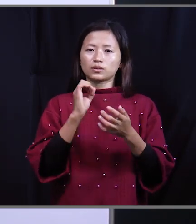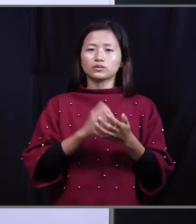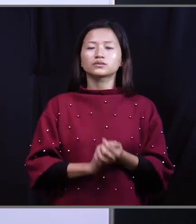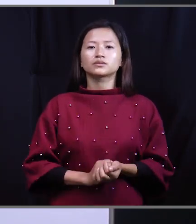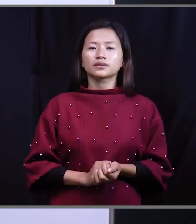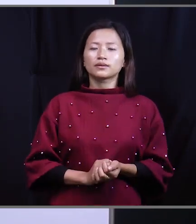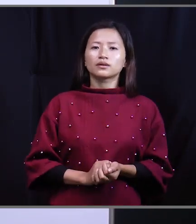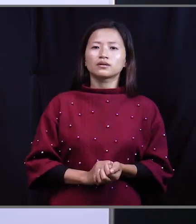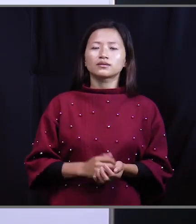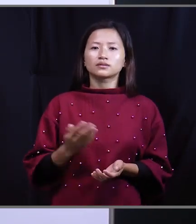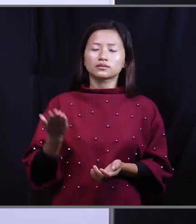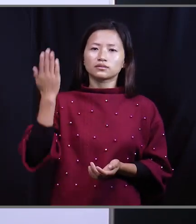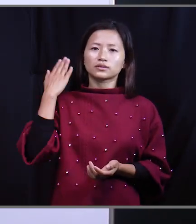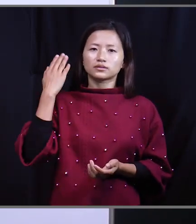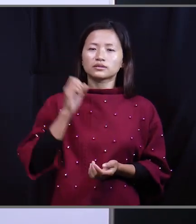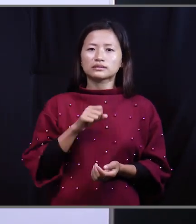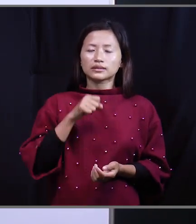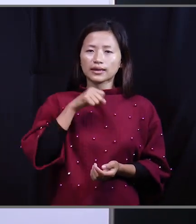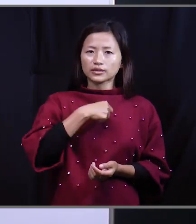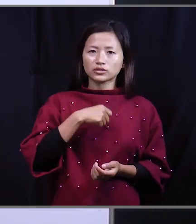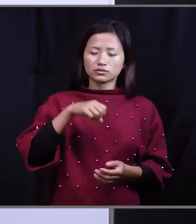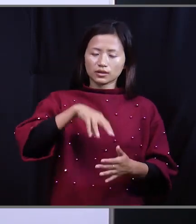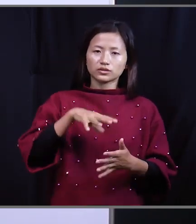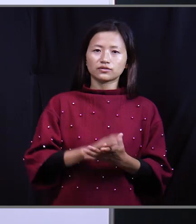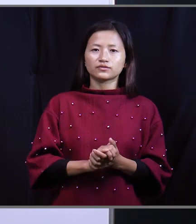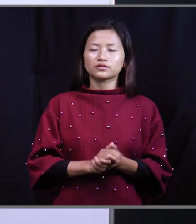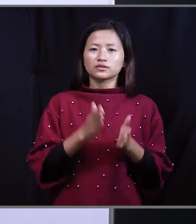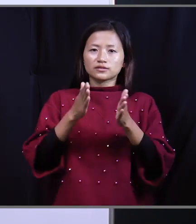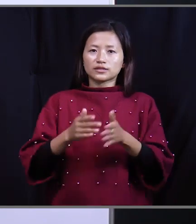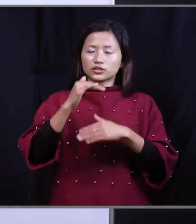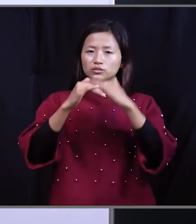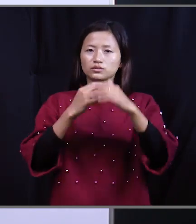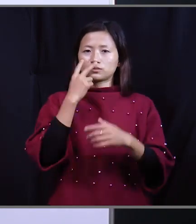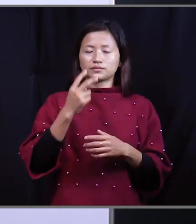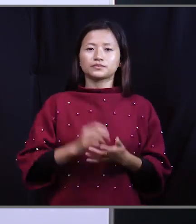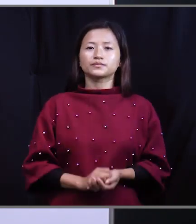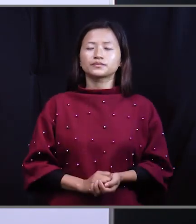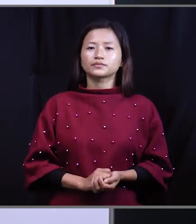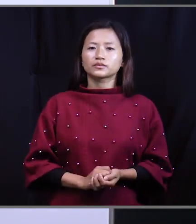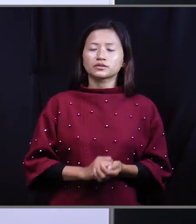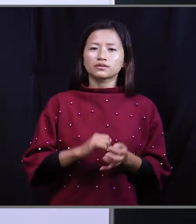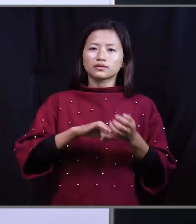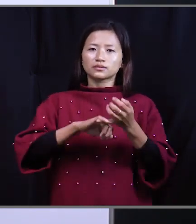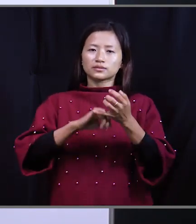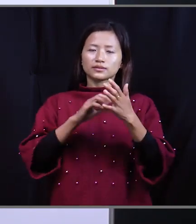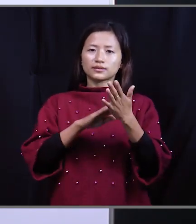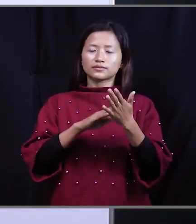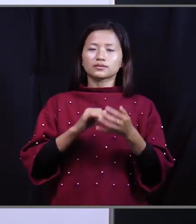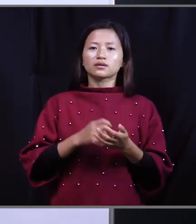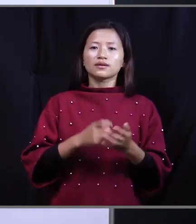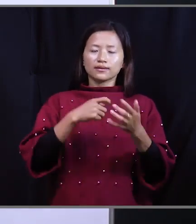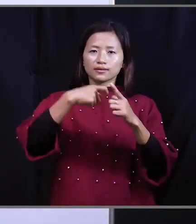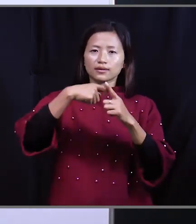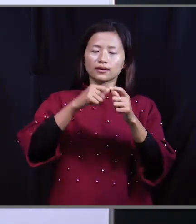will happen in dikinesis at the later stage of dikinesis. Besides that, there is terminalization of chiasmata. That